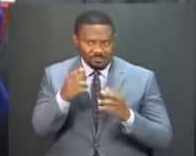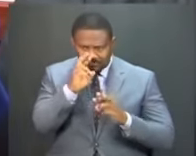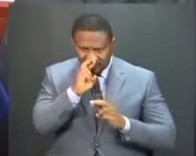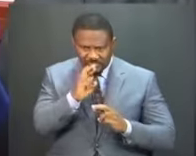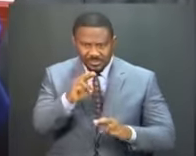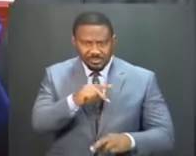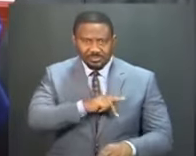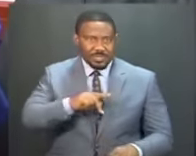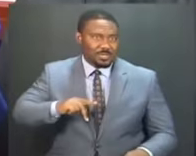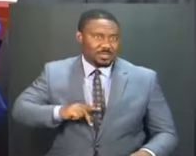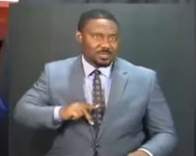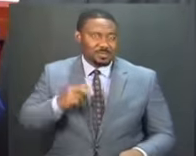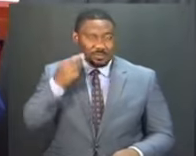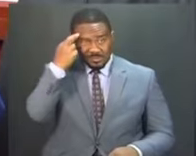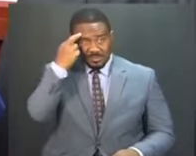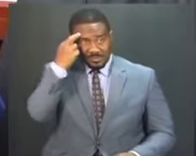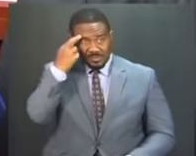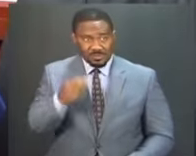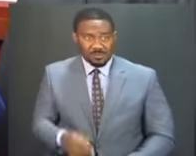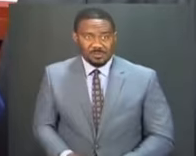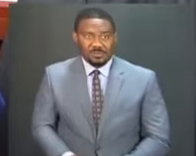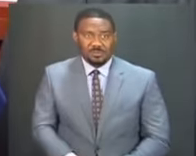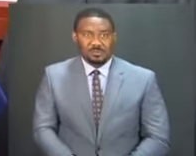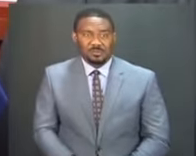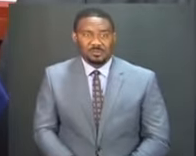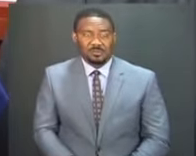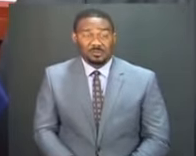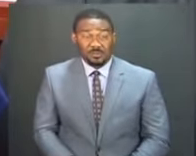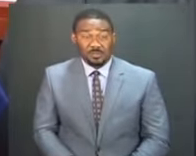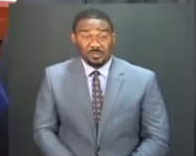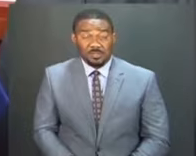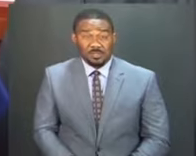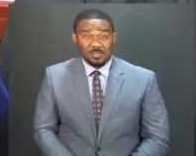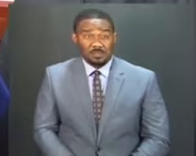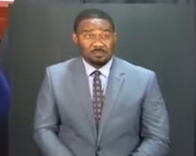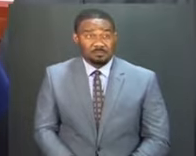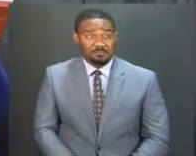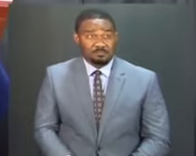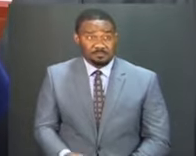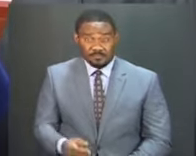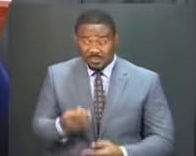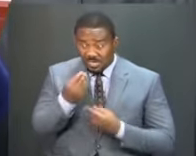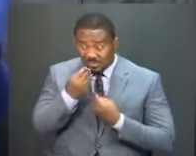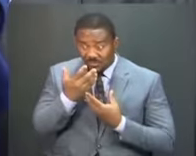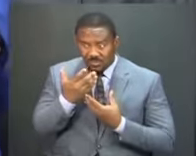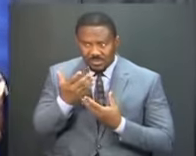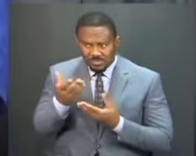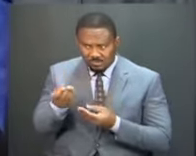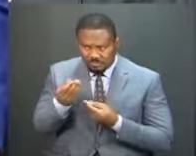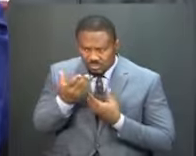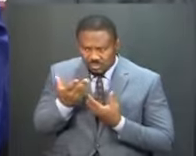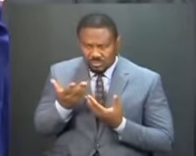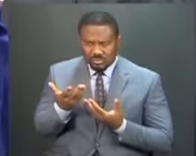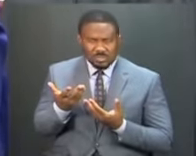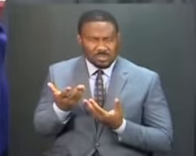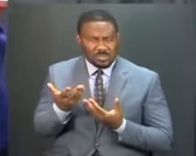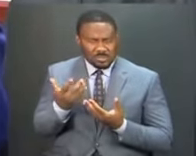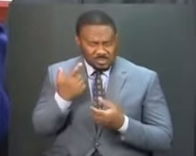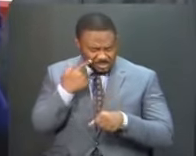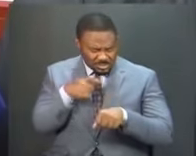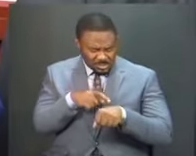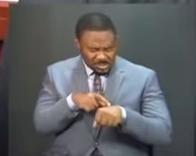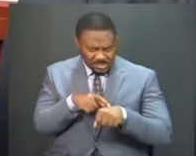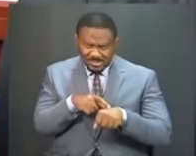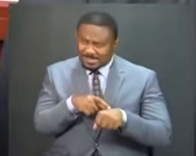fact, it is the reason why when the information reached me and I look at the time limit and the questions that must be answered, I felt it